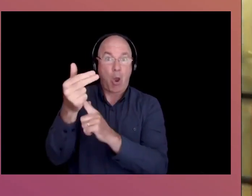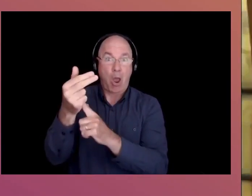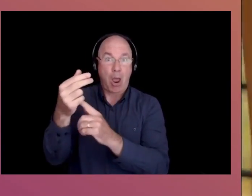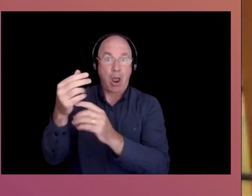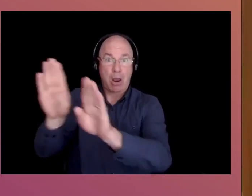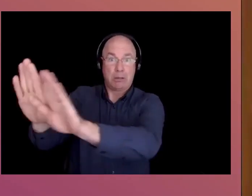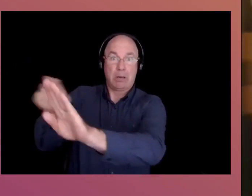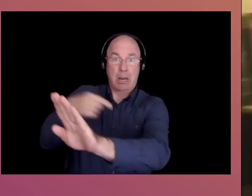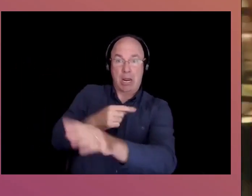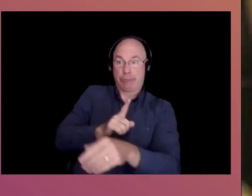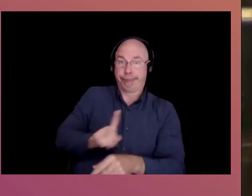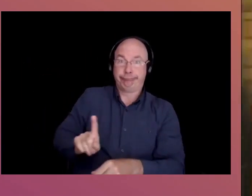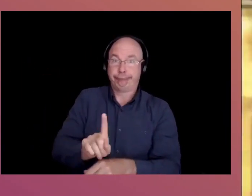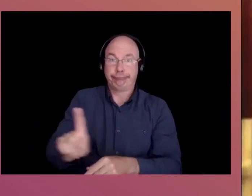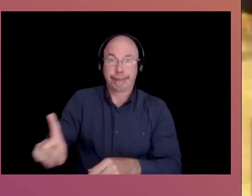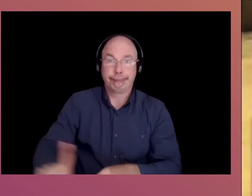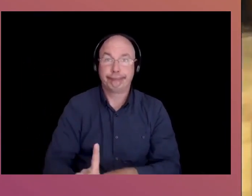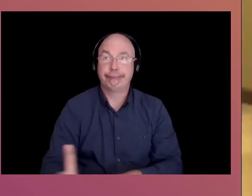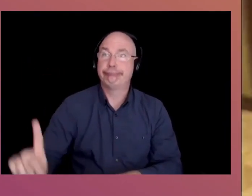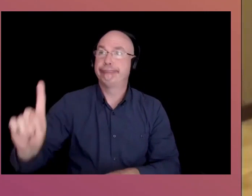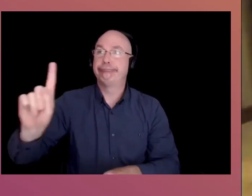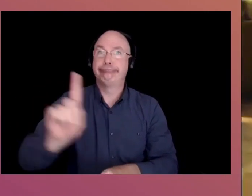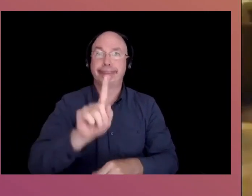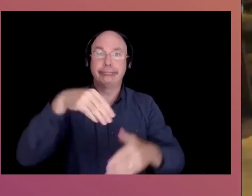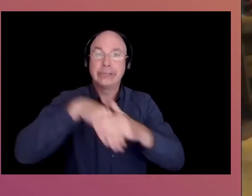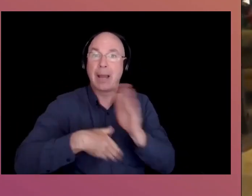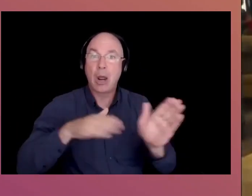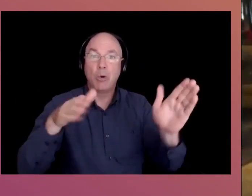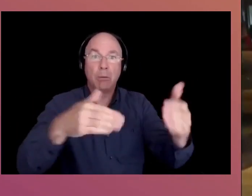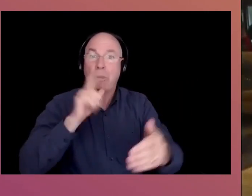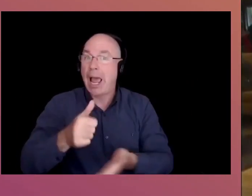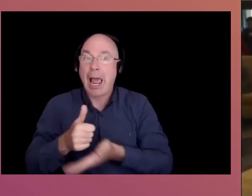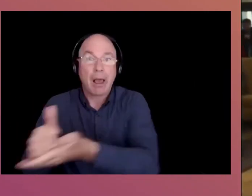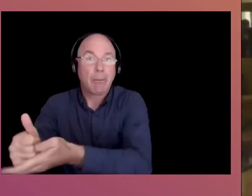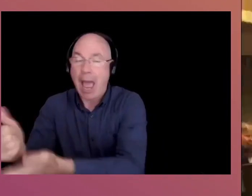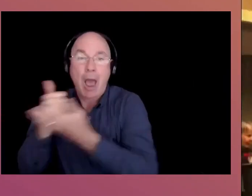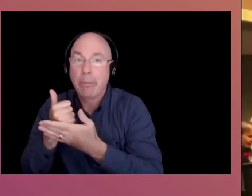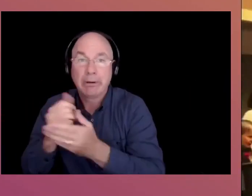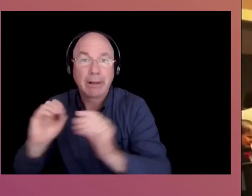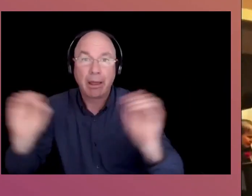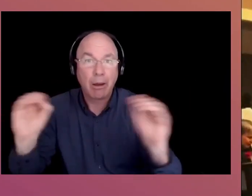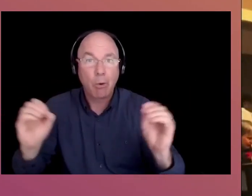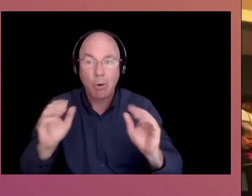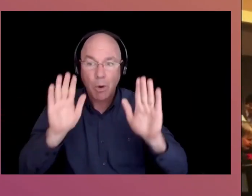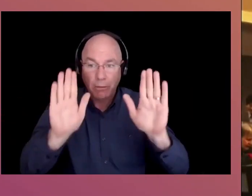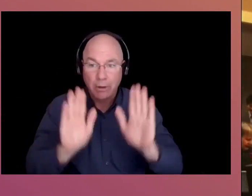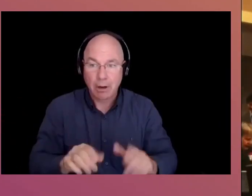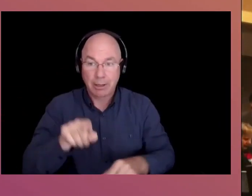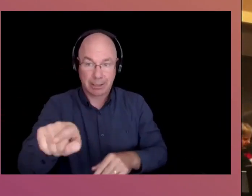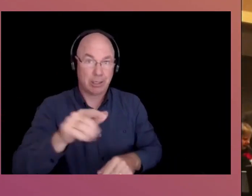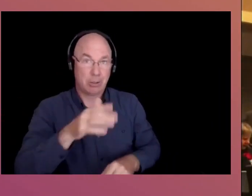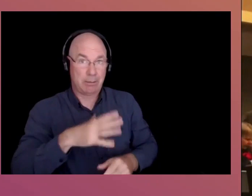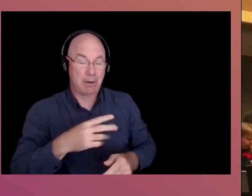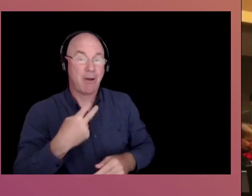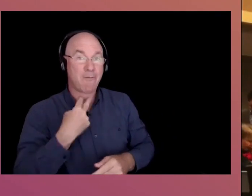room without asking anybody for help. It was just great. Champions Club is on your right. NavCog. I had my phone in one hand, my